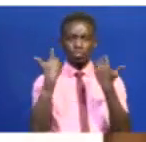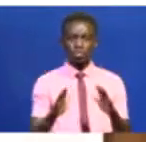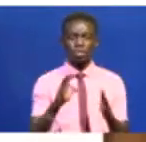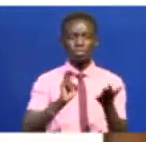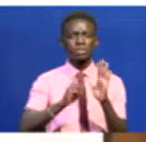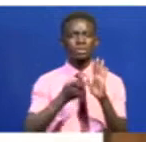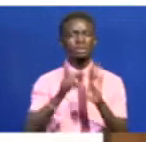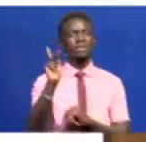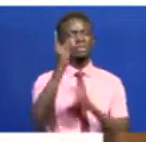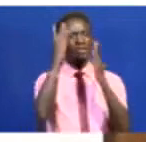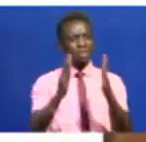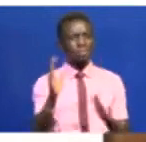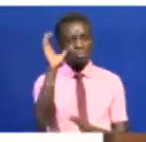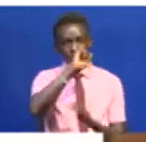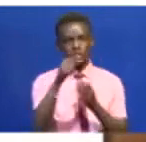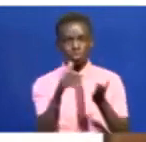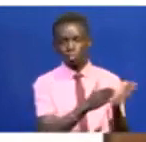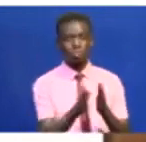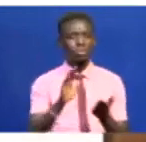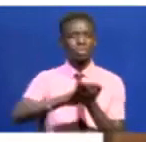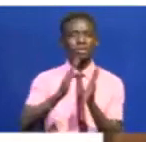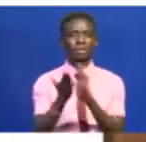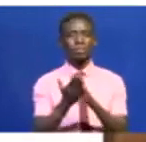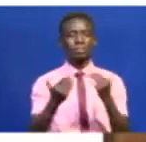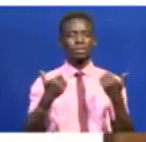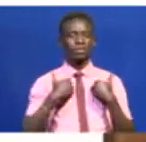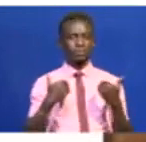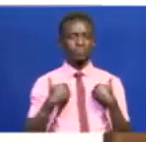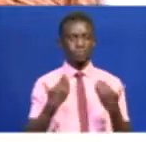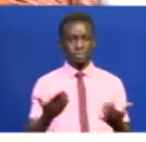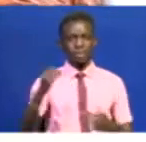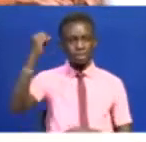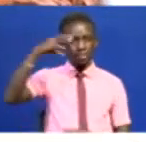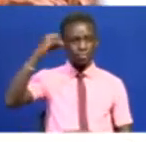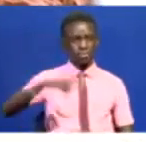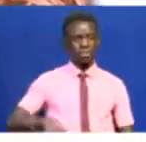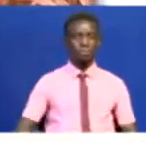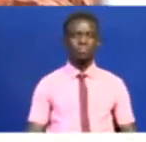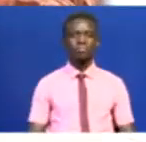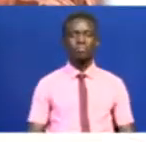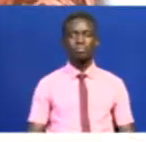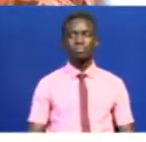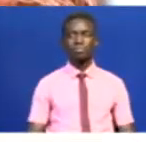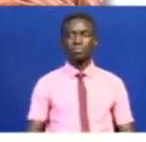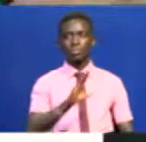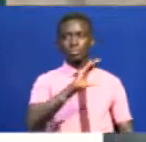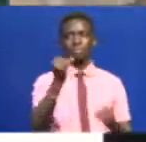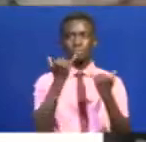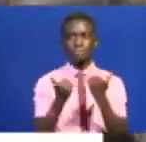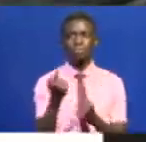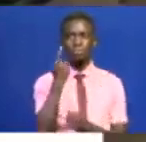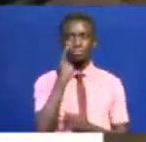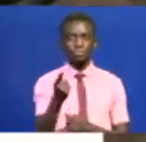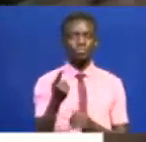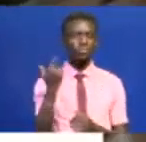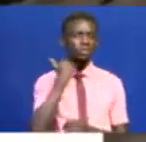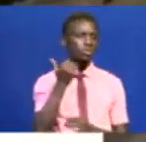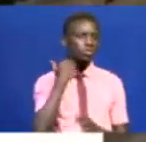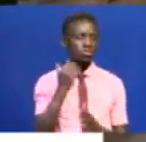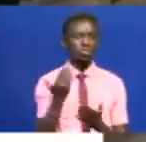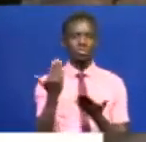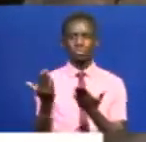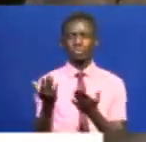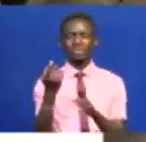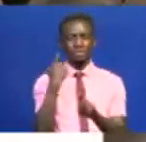an opportunity to get connected to power. And now, cases of vandalism have increased,